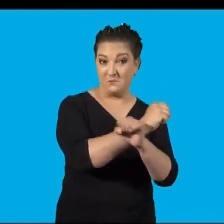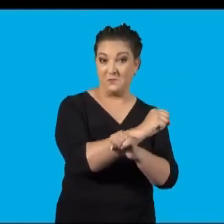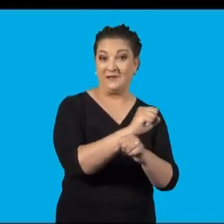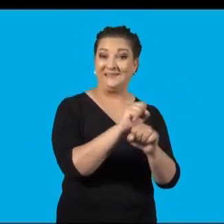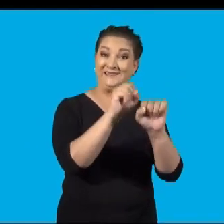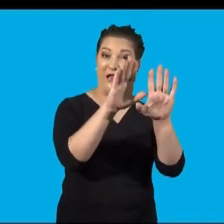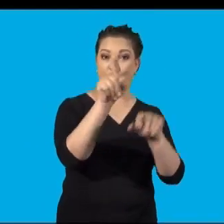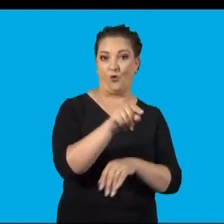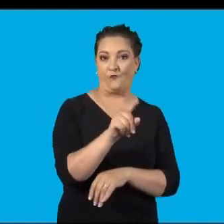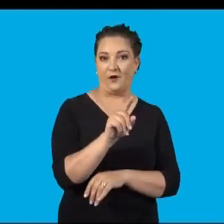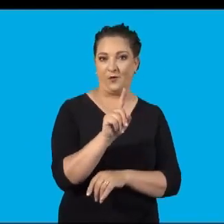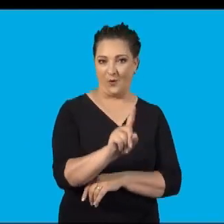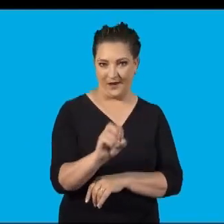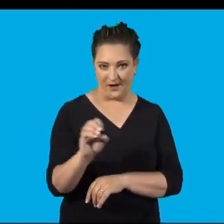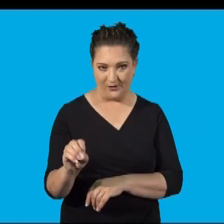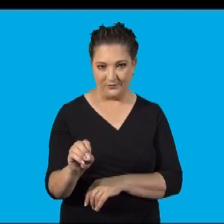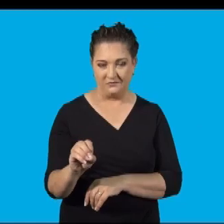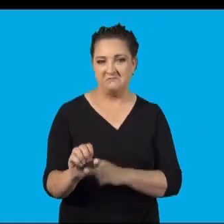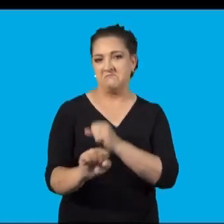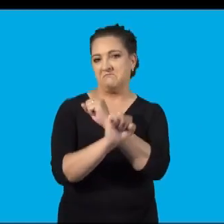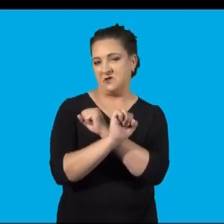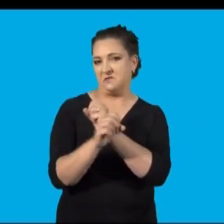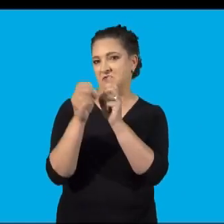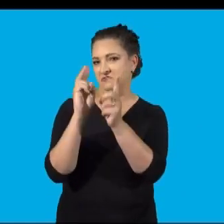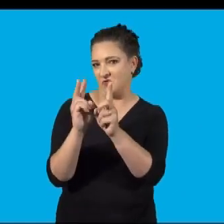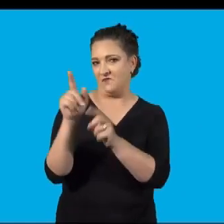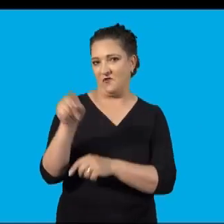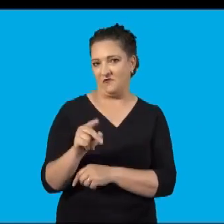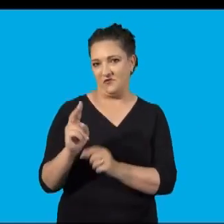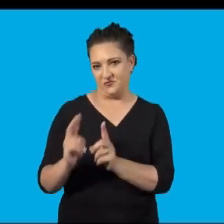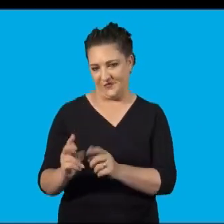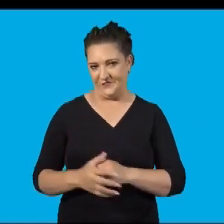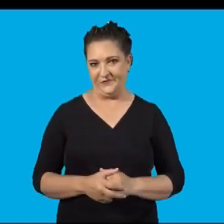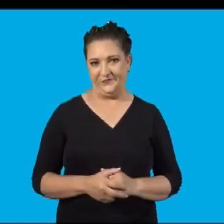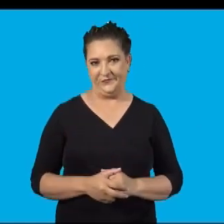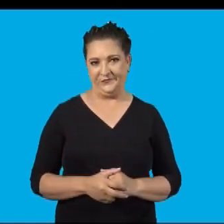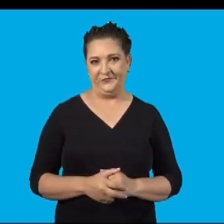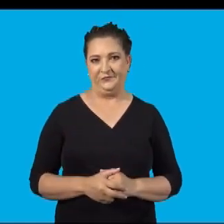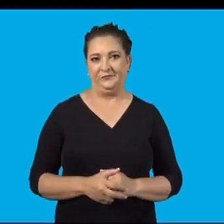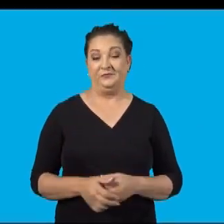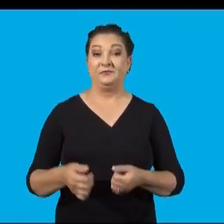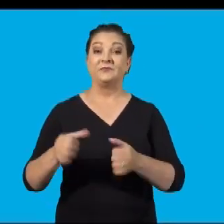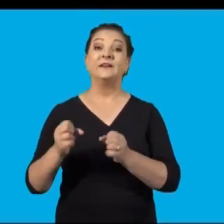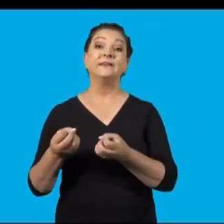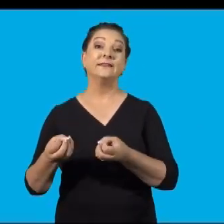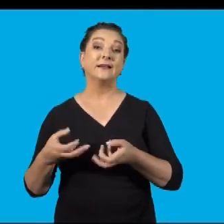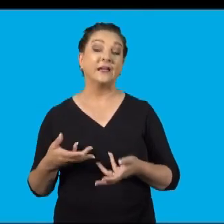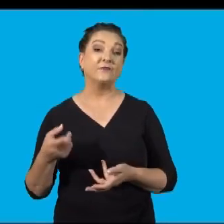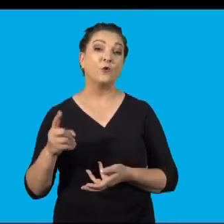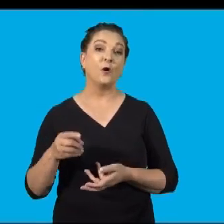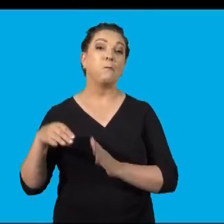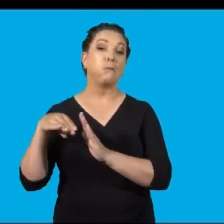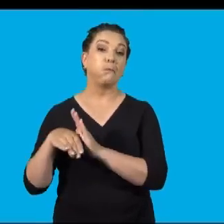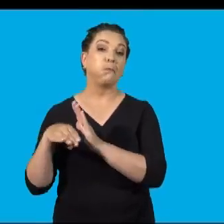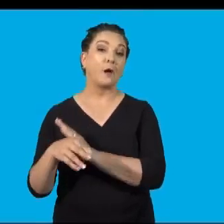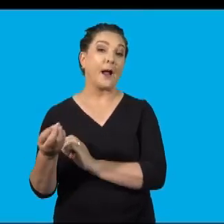by 10 over 100 multiply by 12 over 12. This would then give me